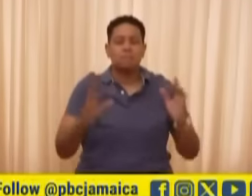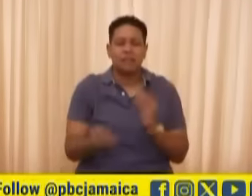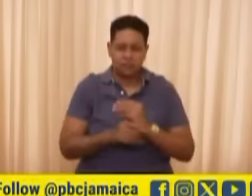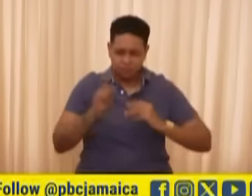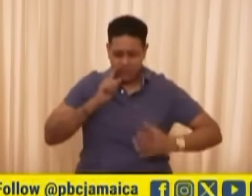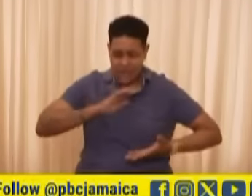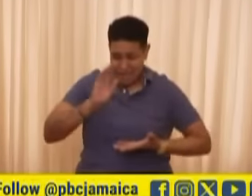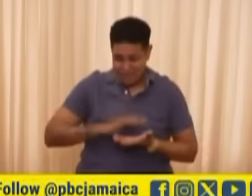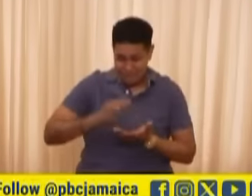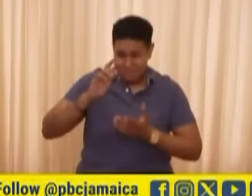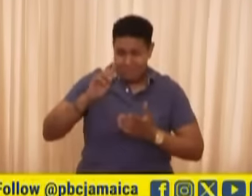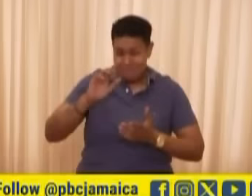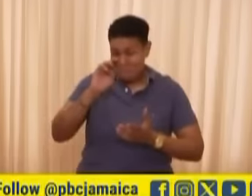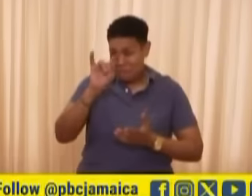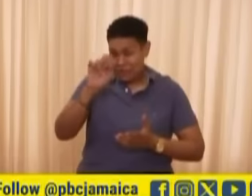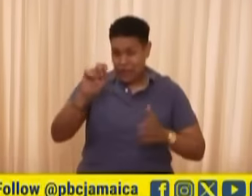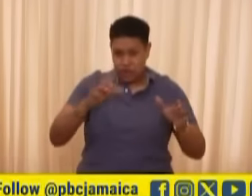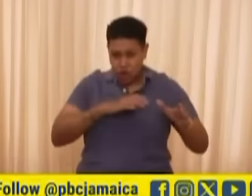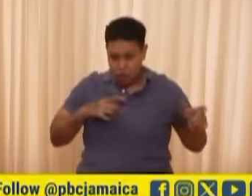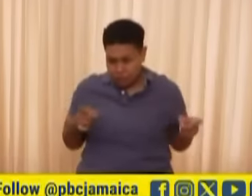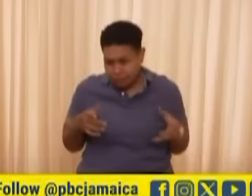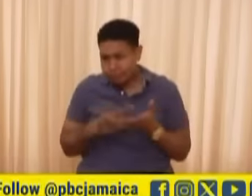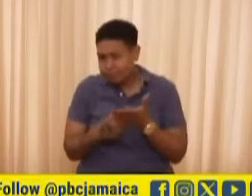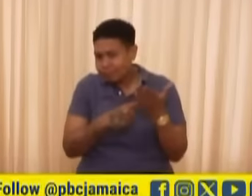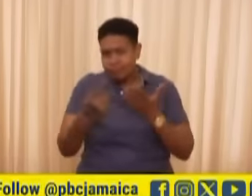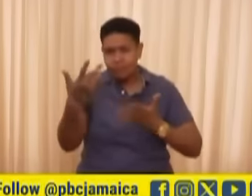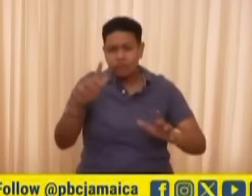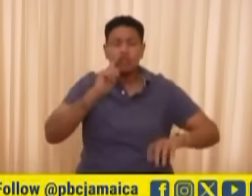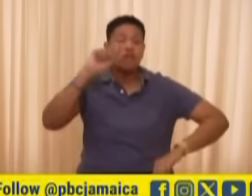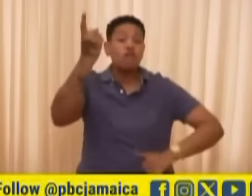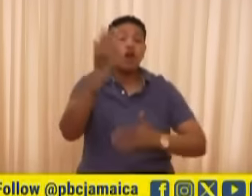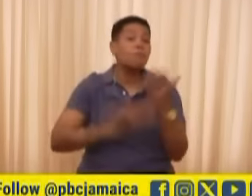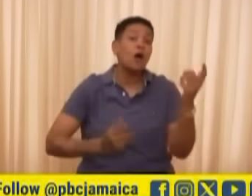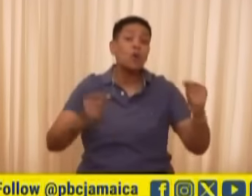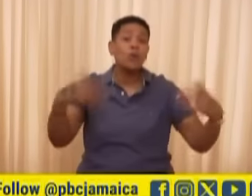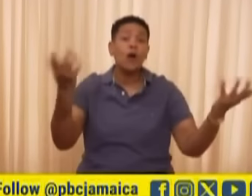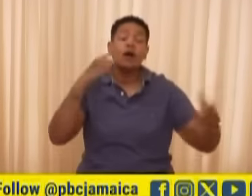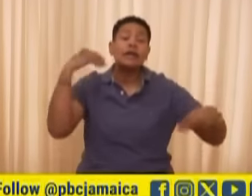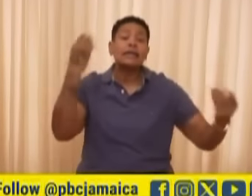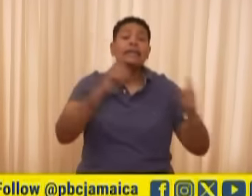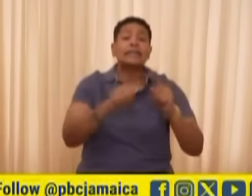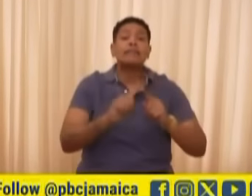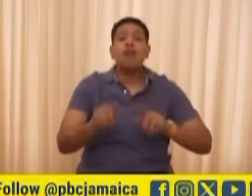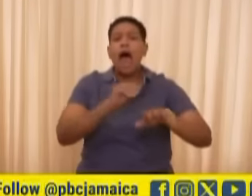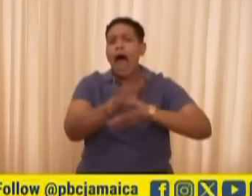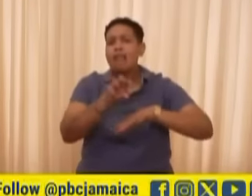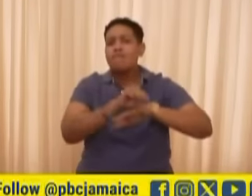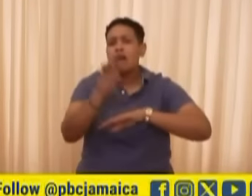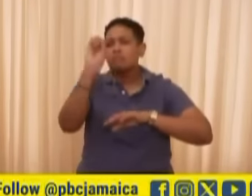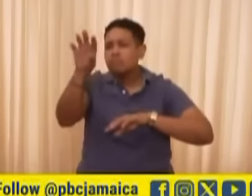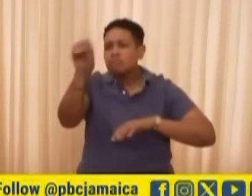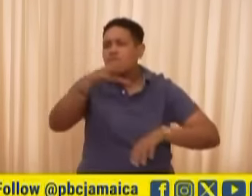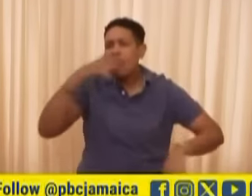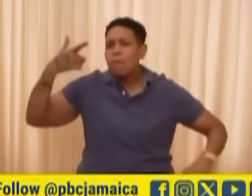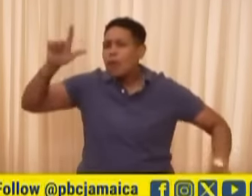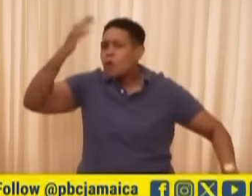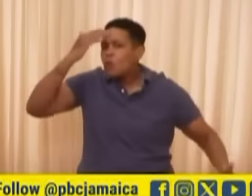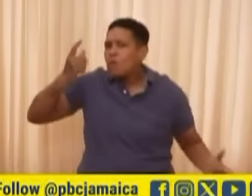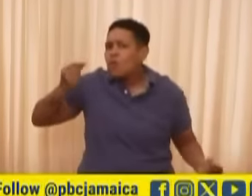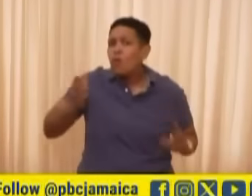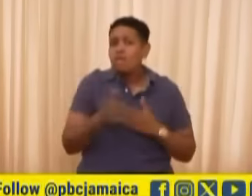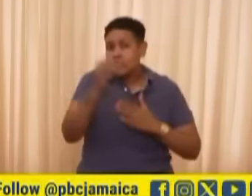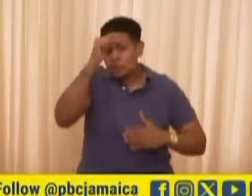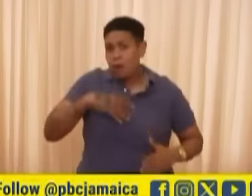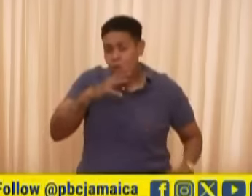and mitigation committee. Our first phase has been to issue various advisories to our farmers and